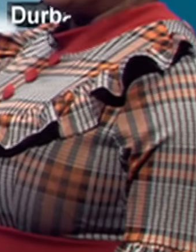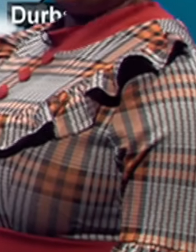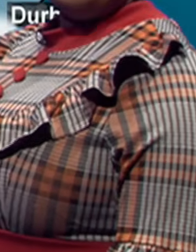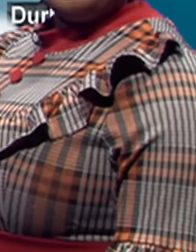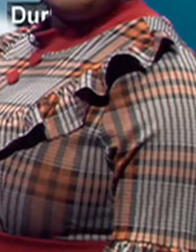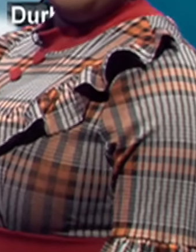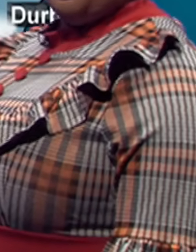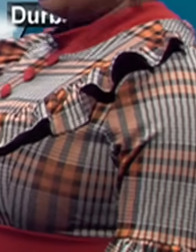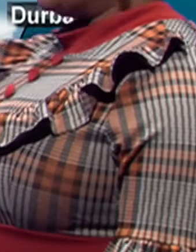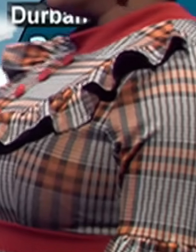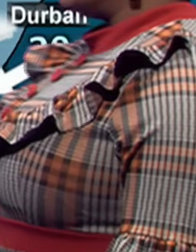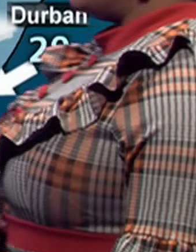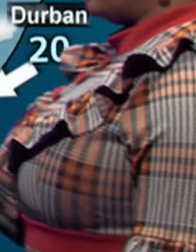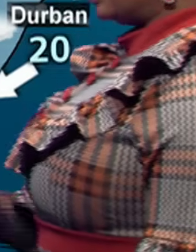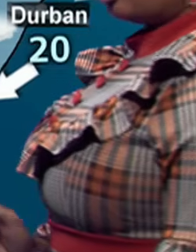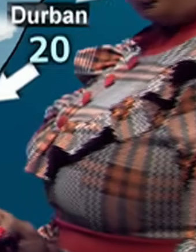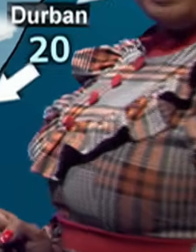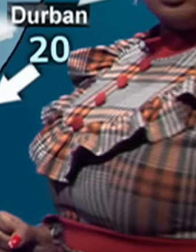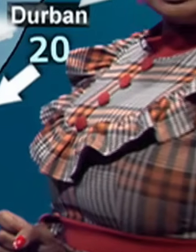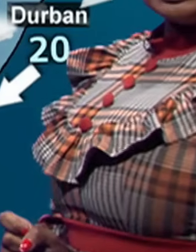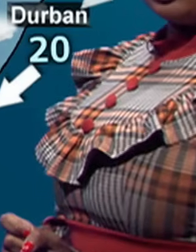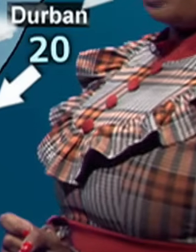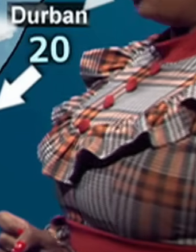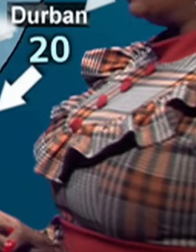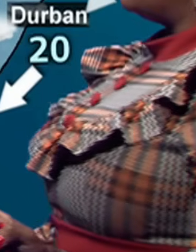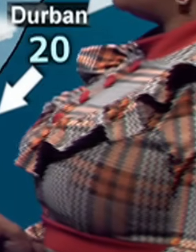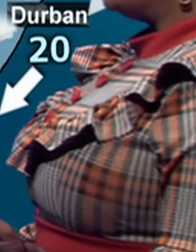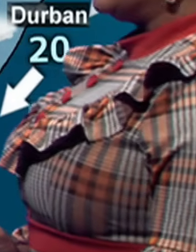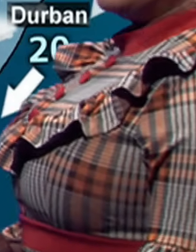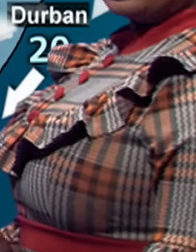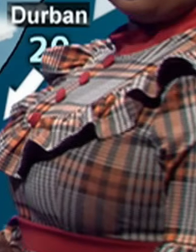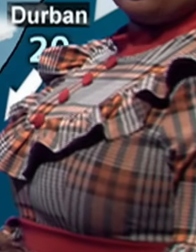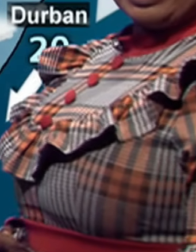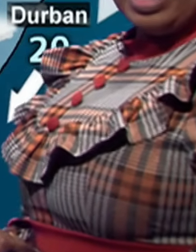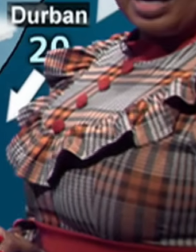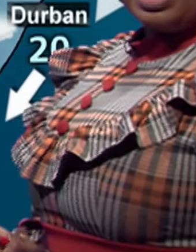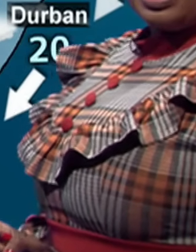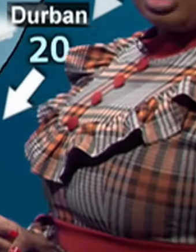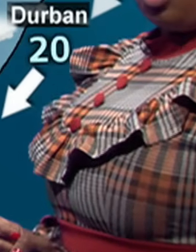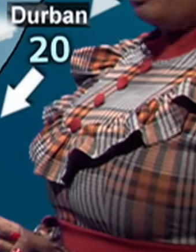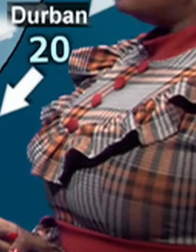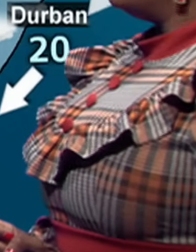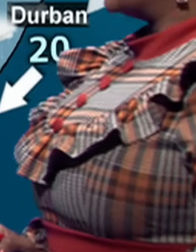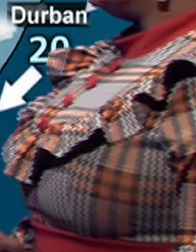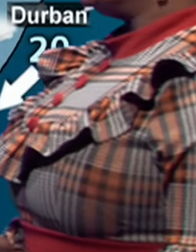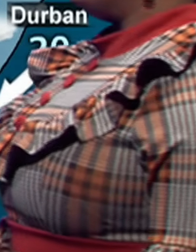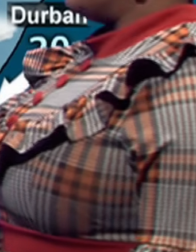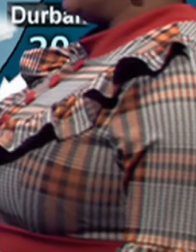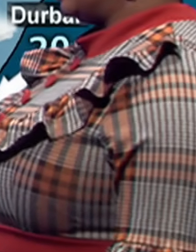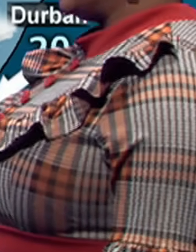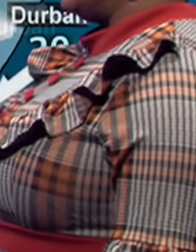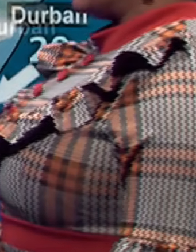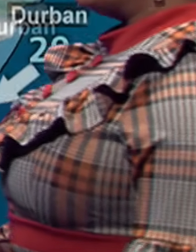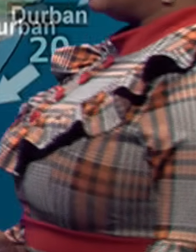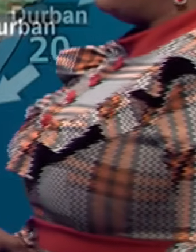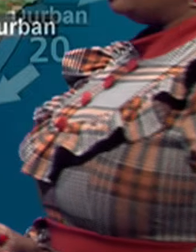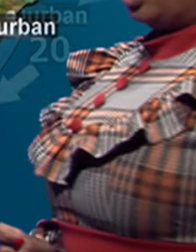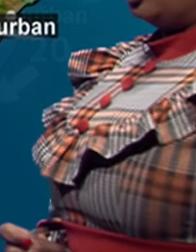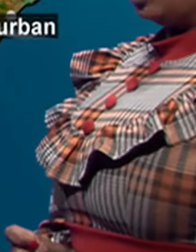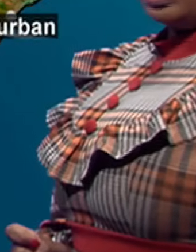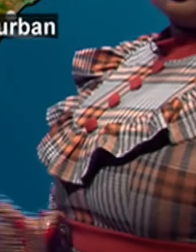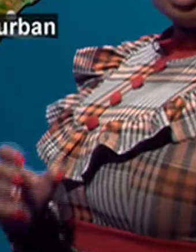go wela gona go la Northern Cape ke re tlhokomeleng go sasa go tla be gona le godi re ke re o tlileng ka tlhokomelo re gantšhe mabone a rena ge re